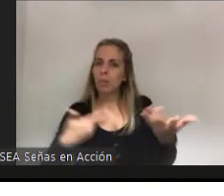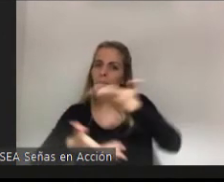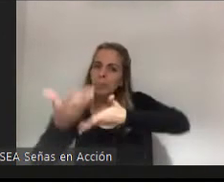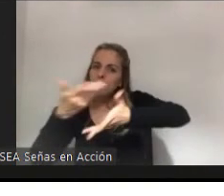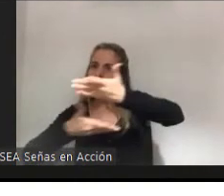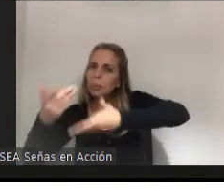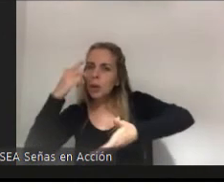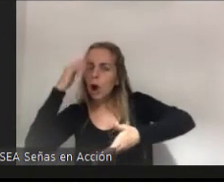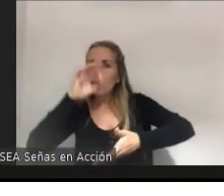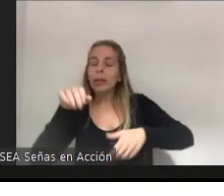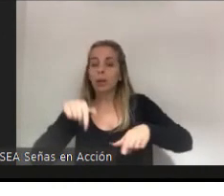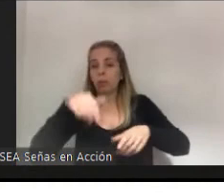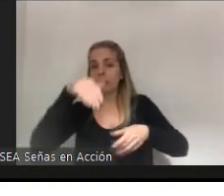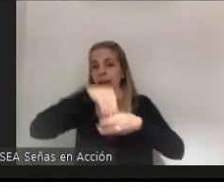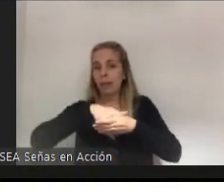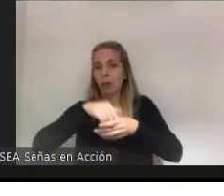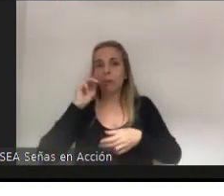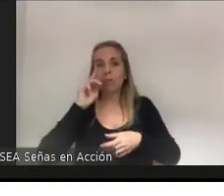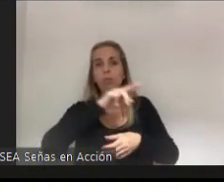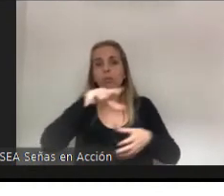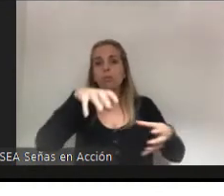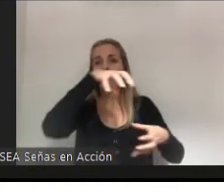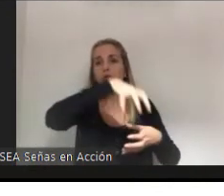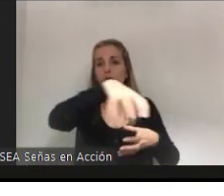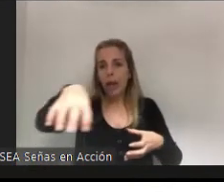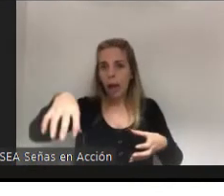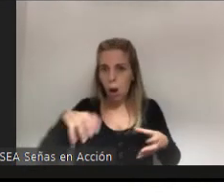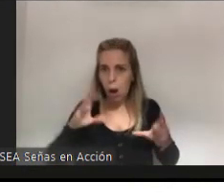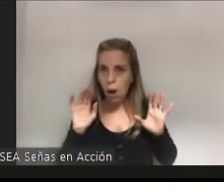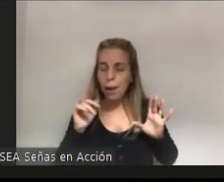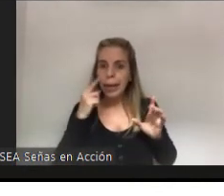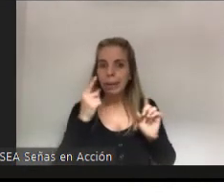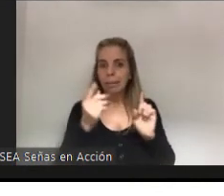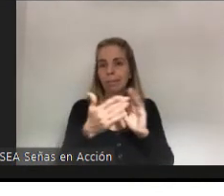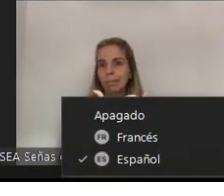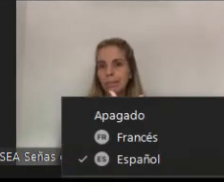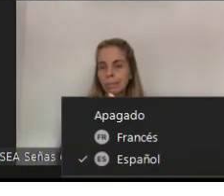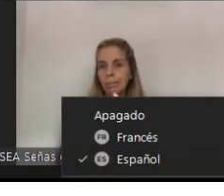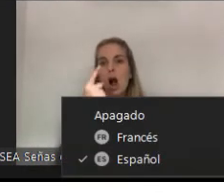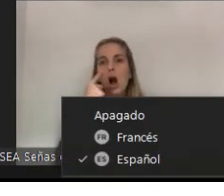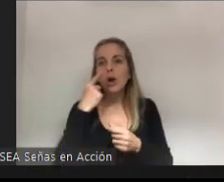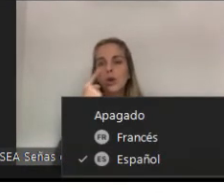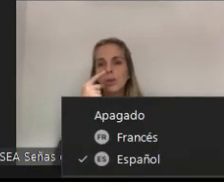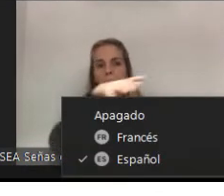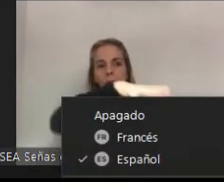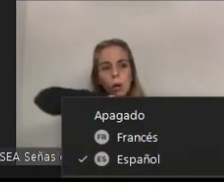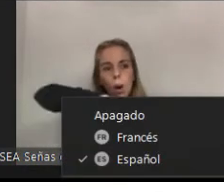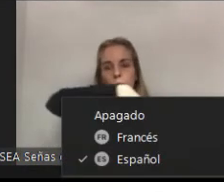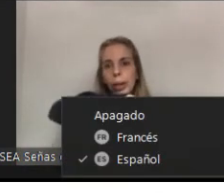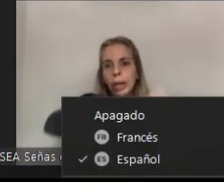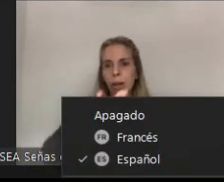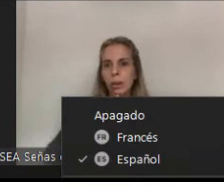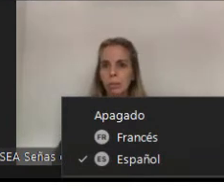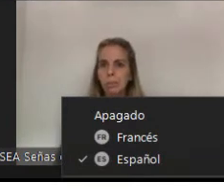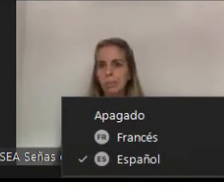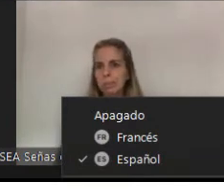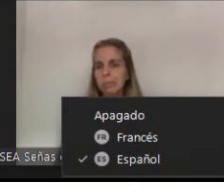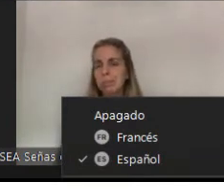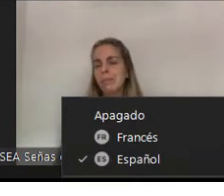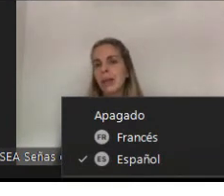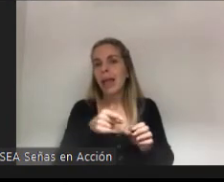to discuss our position in the museum, how we can get closer to local knowledge. We've